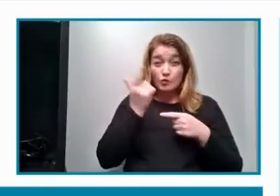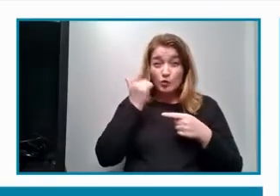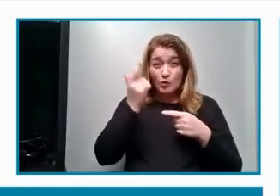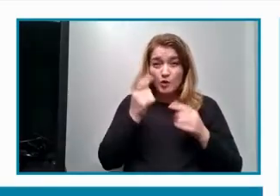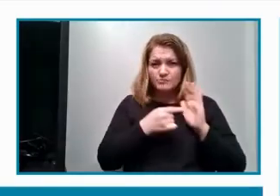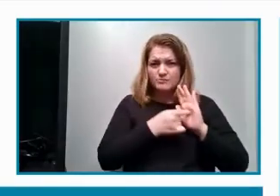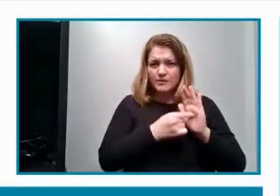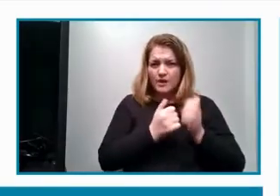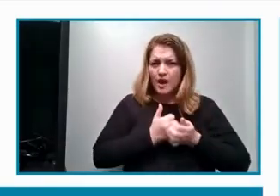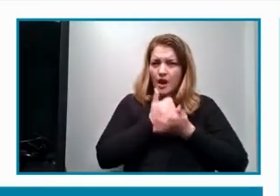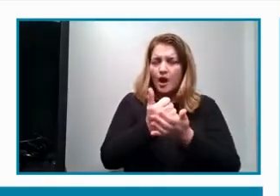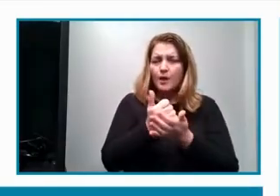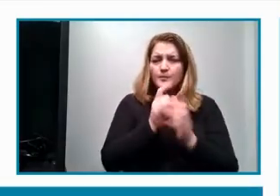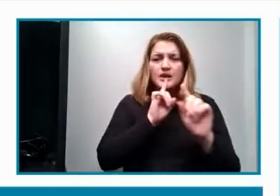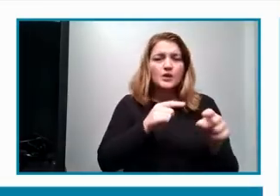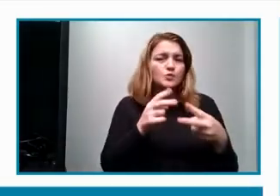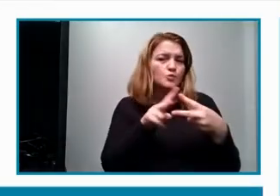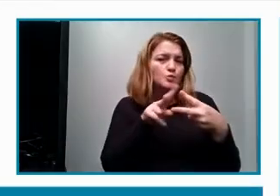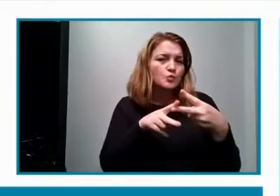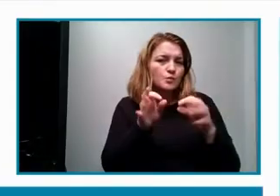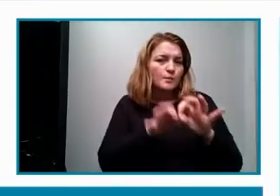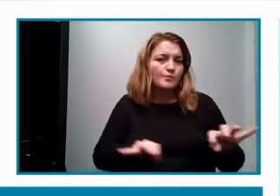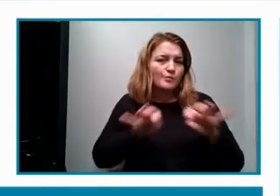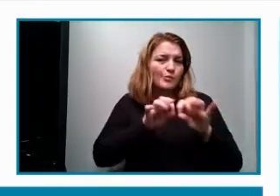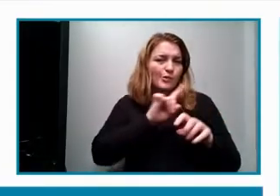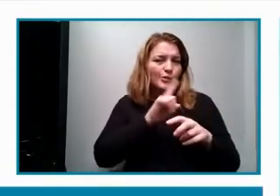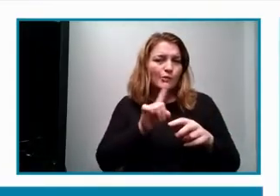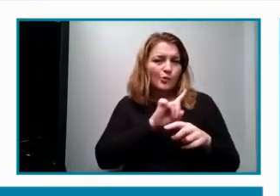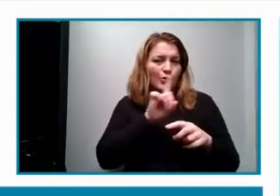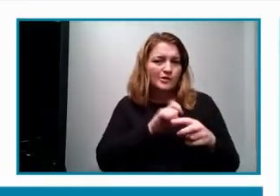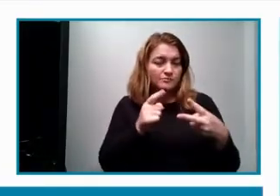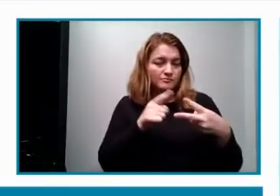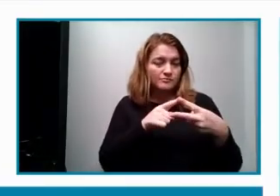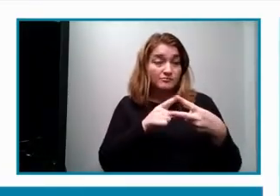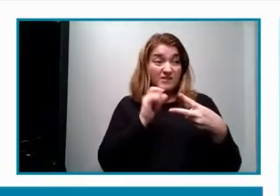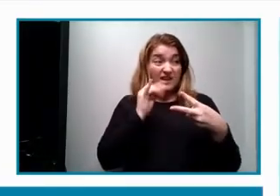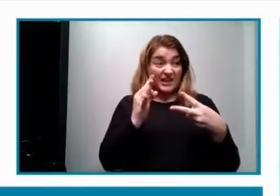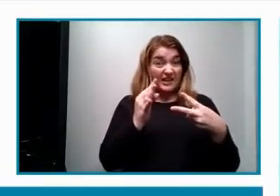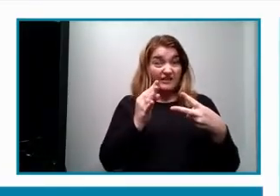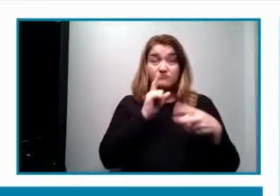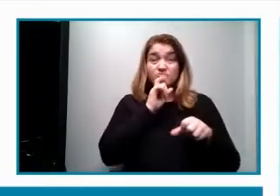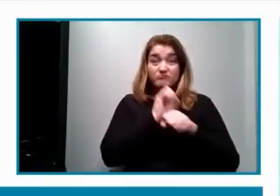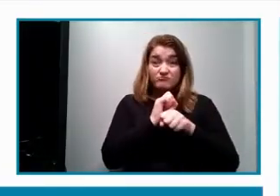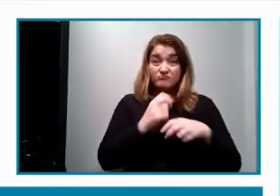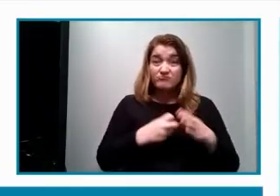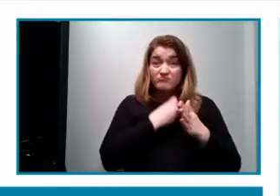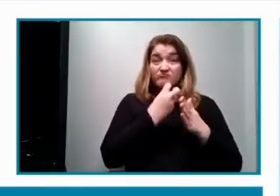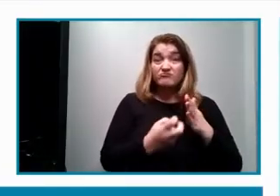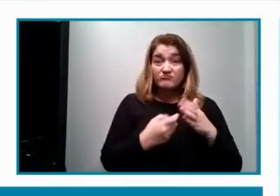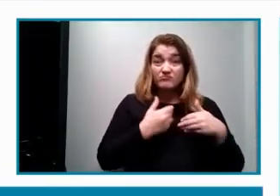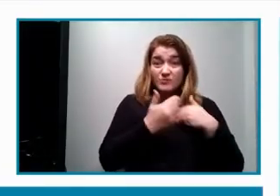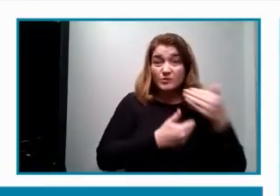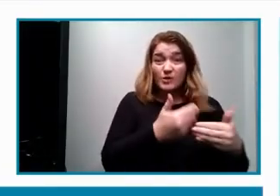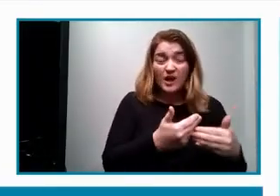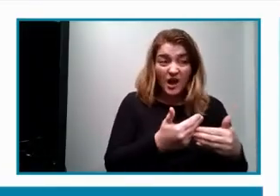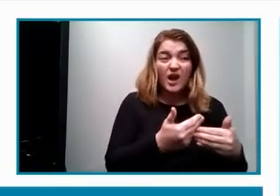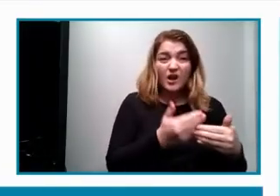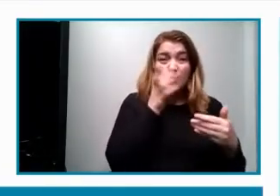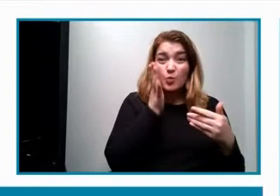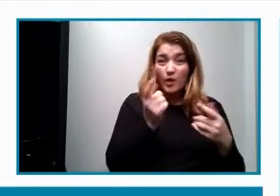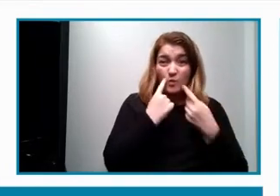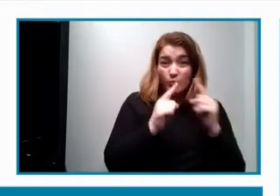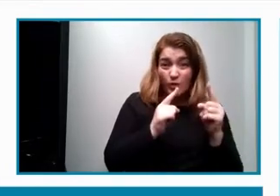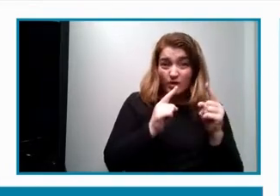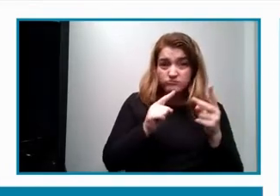questions. First, if we do this, will it work? Will we create the outcomes we intend, and will it address the need